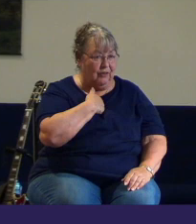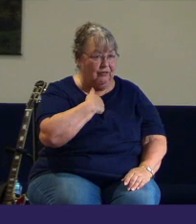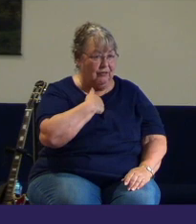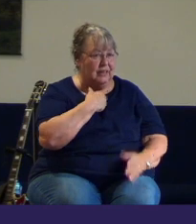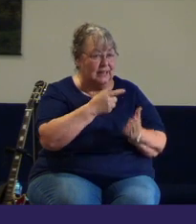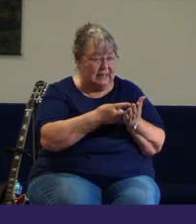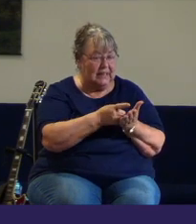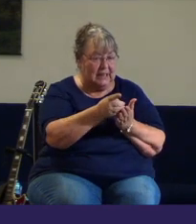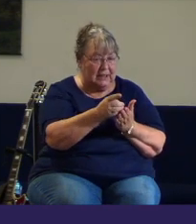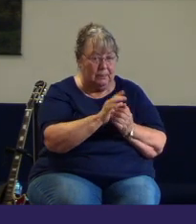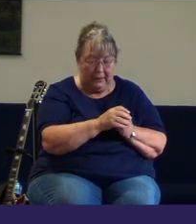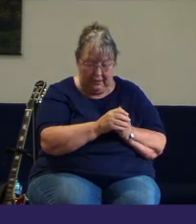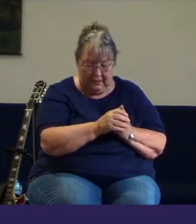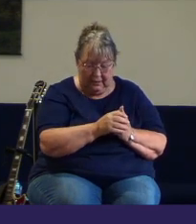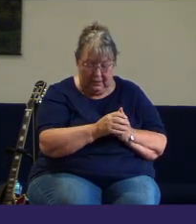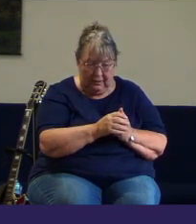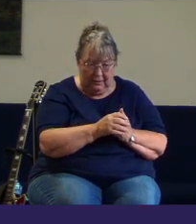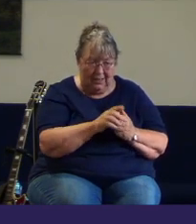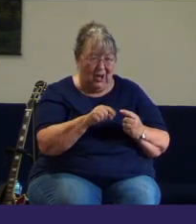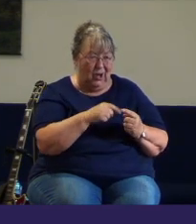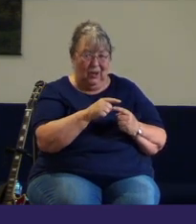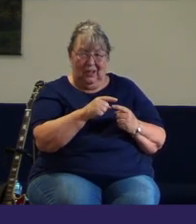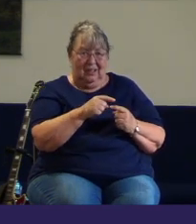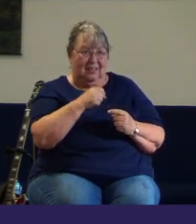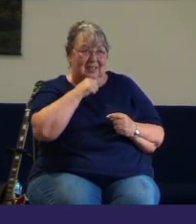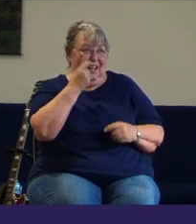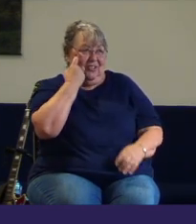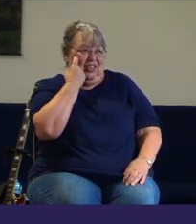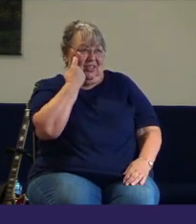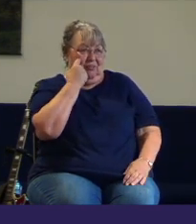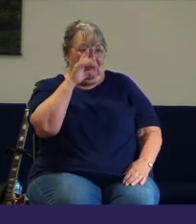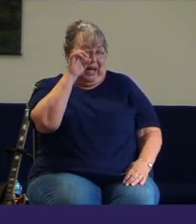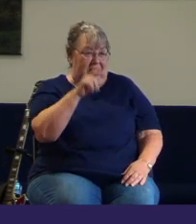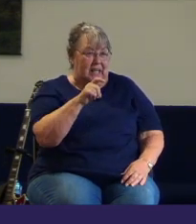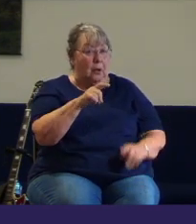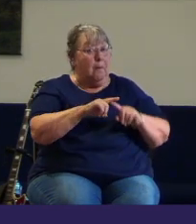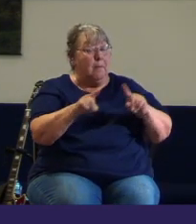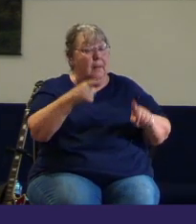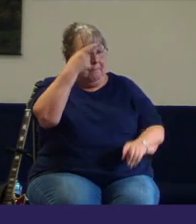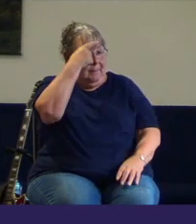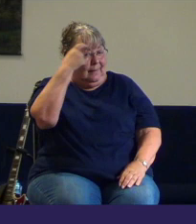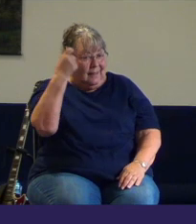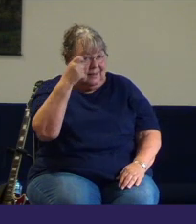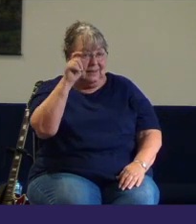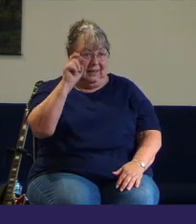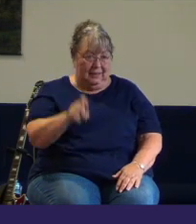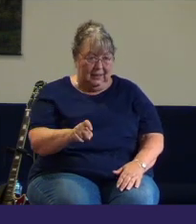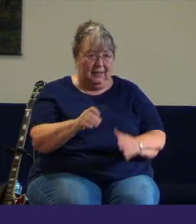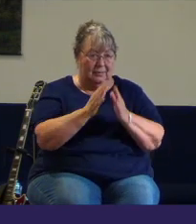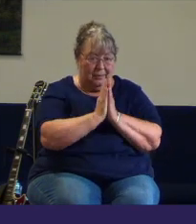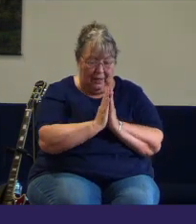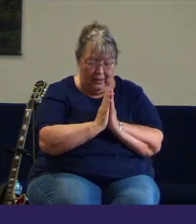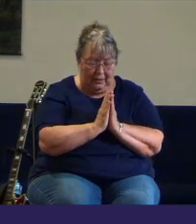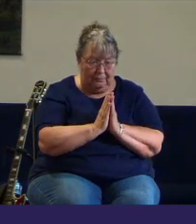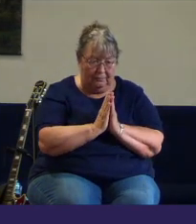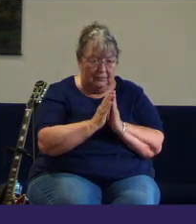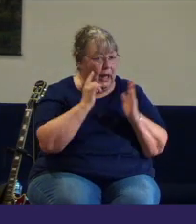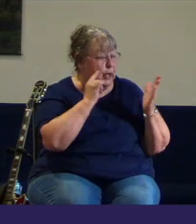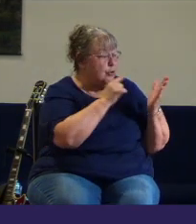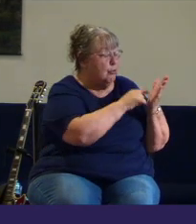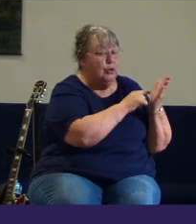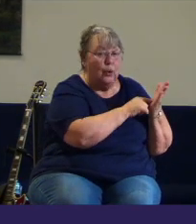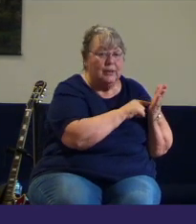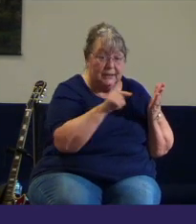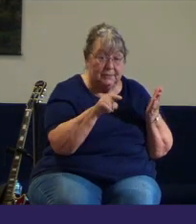Lord when I need, not just when I need to, but because I need to. And I want you to notice that